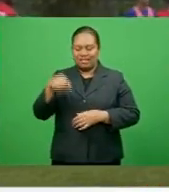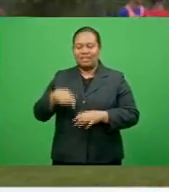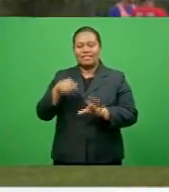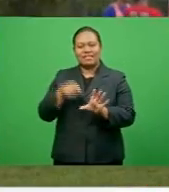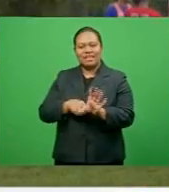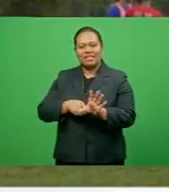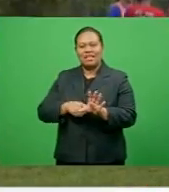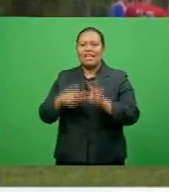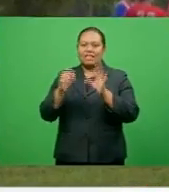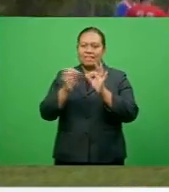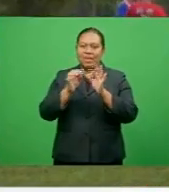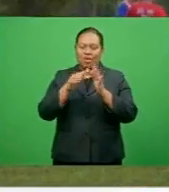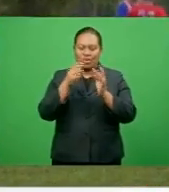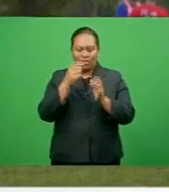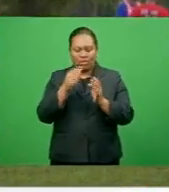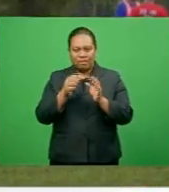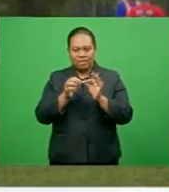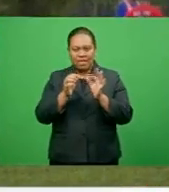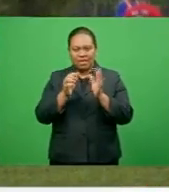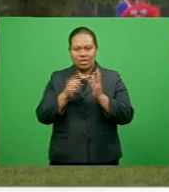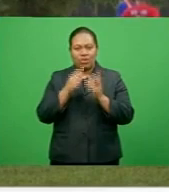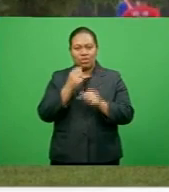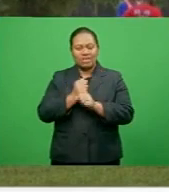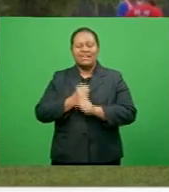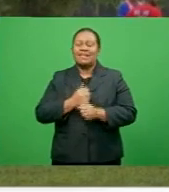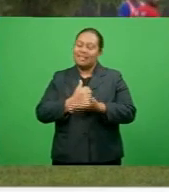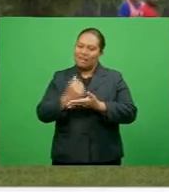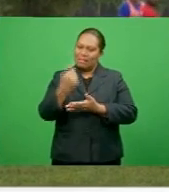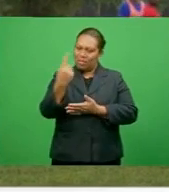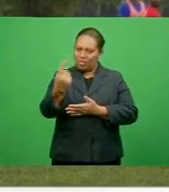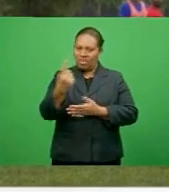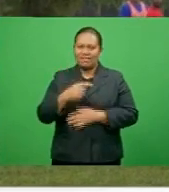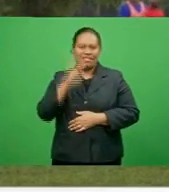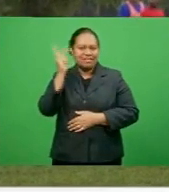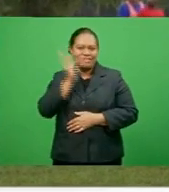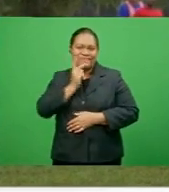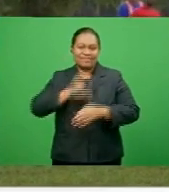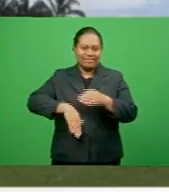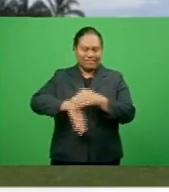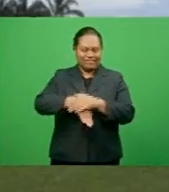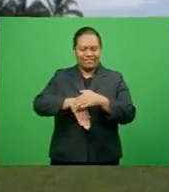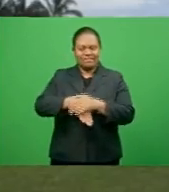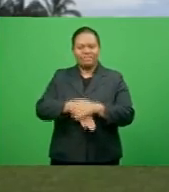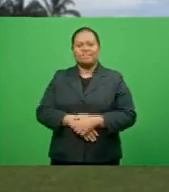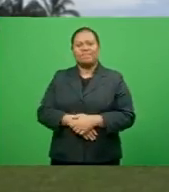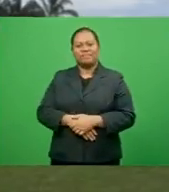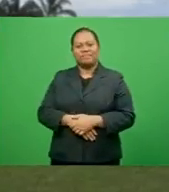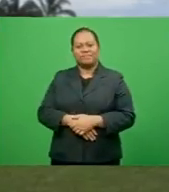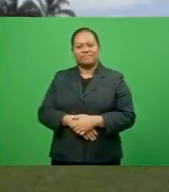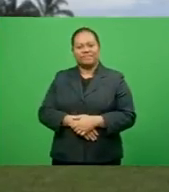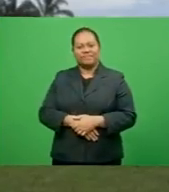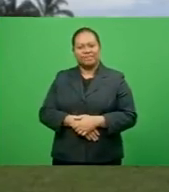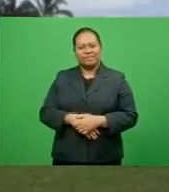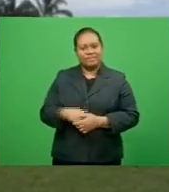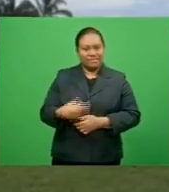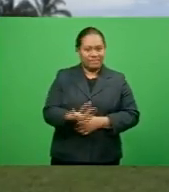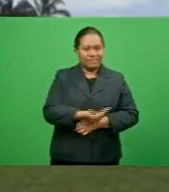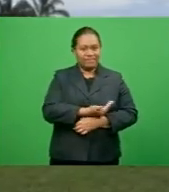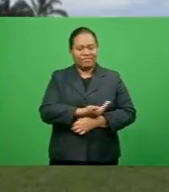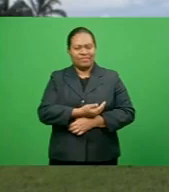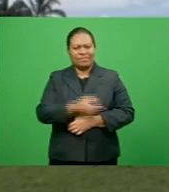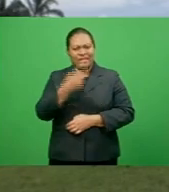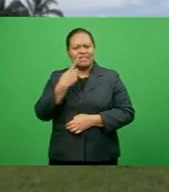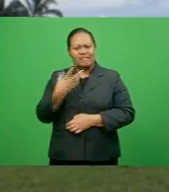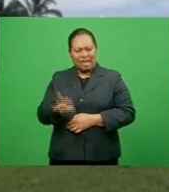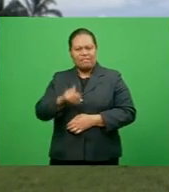2020 Battle of the Giants and its #1 spot in the Vodafone Premier League. Even though I'm carrying an niggling